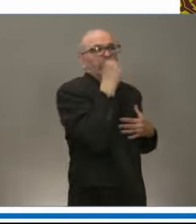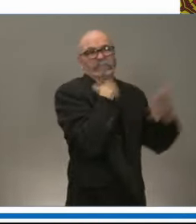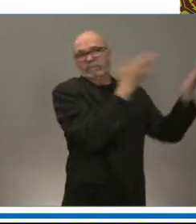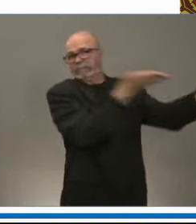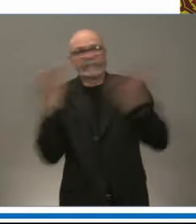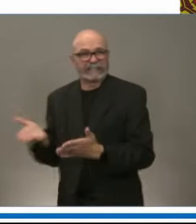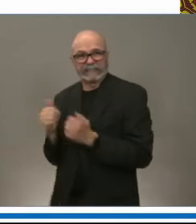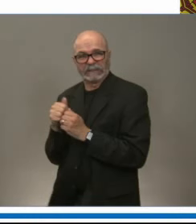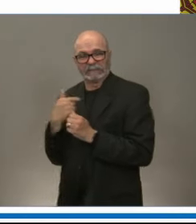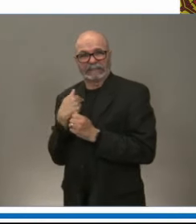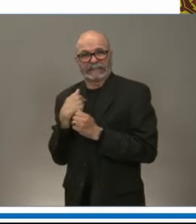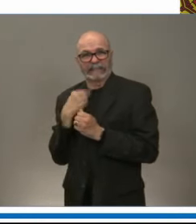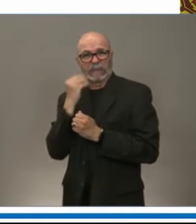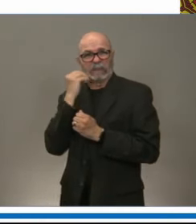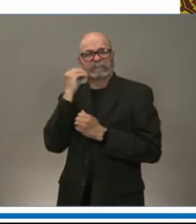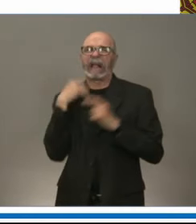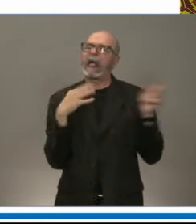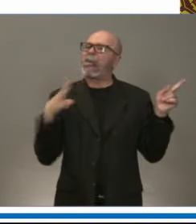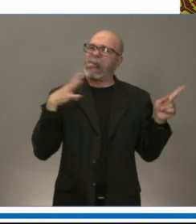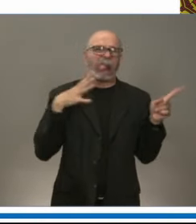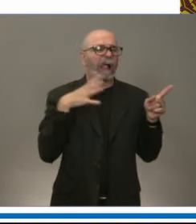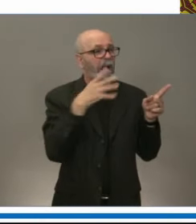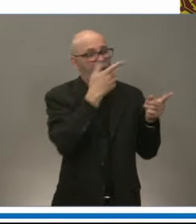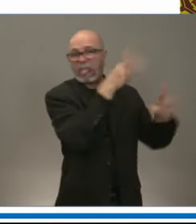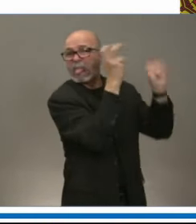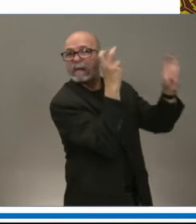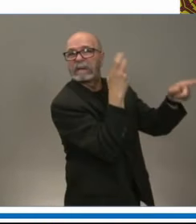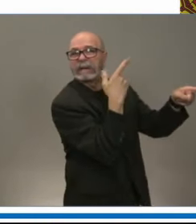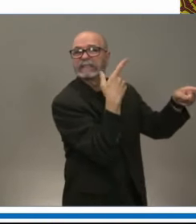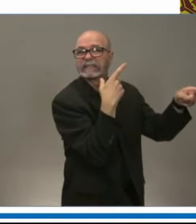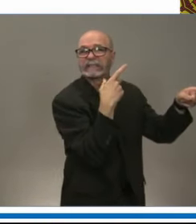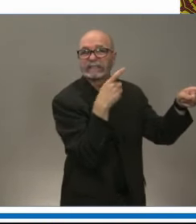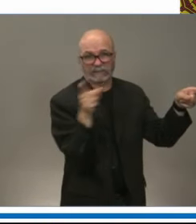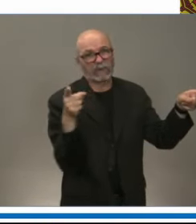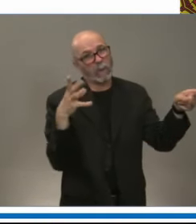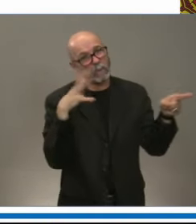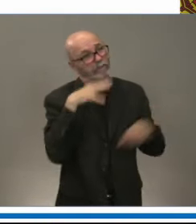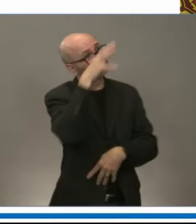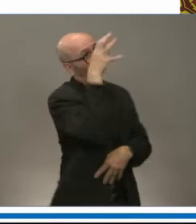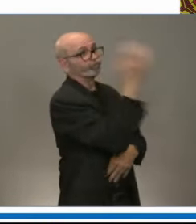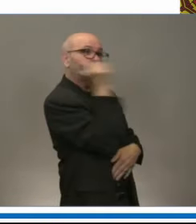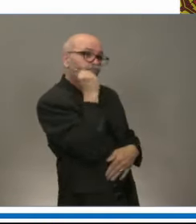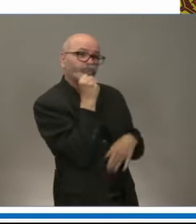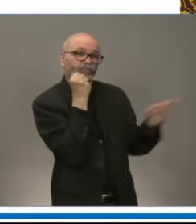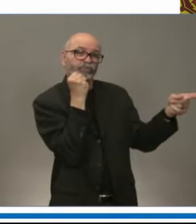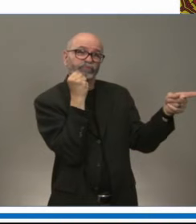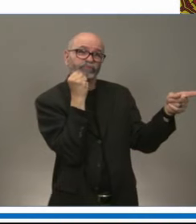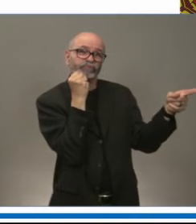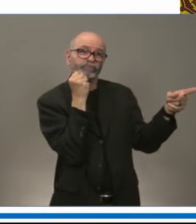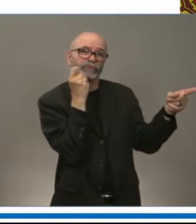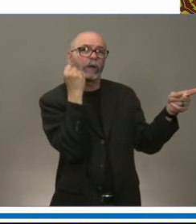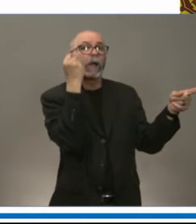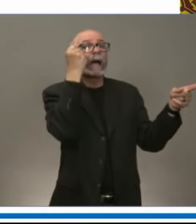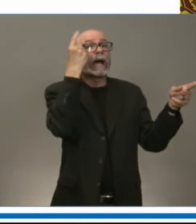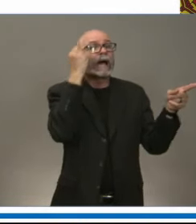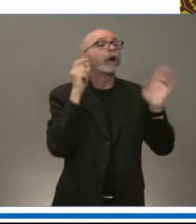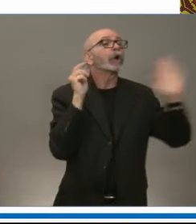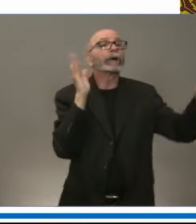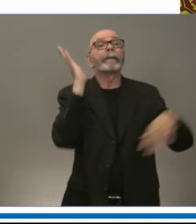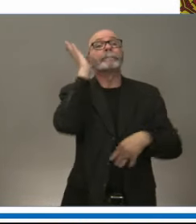choose to do that, the Premier or the province currently will only hold that bed for 30 days and then release